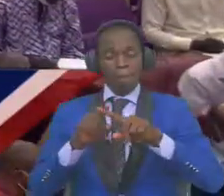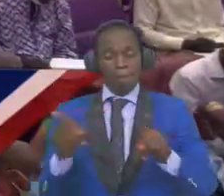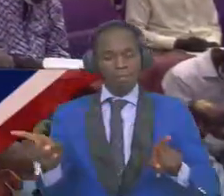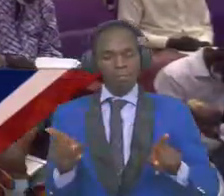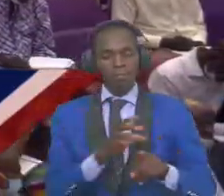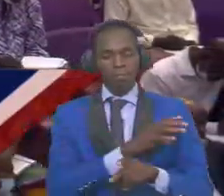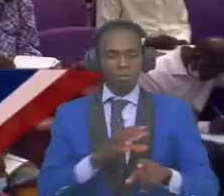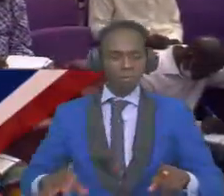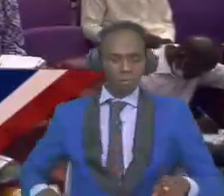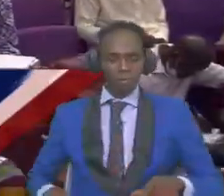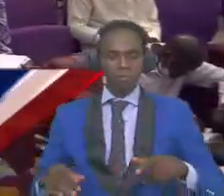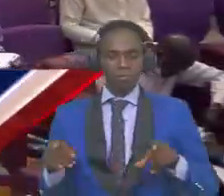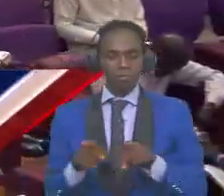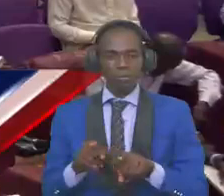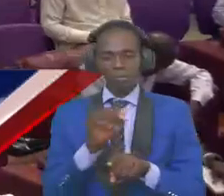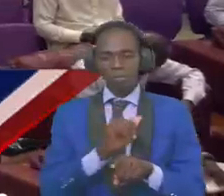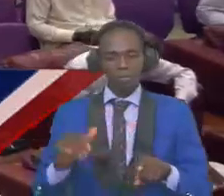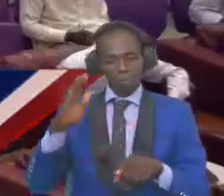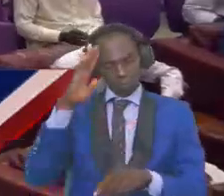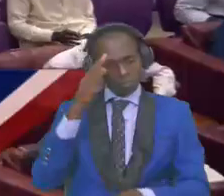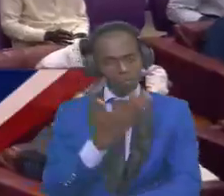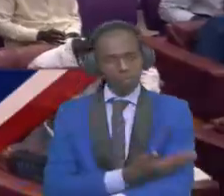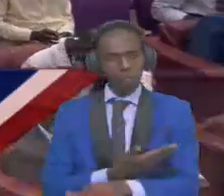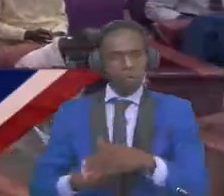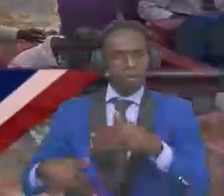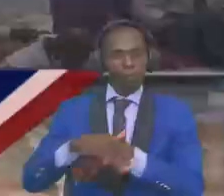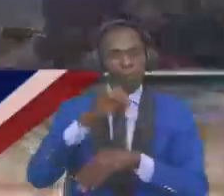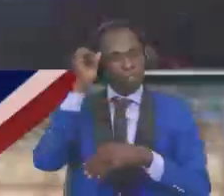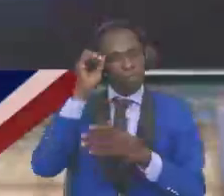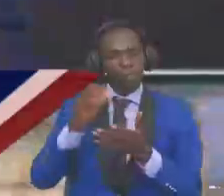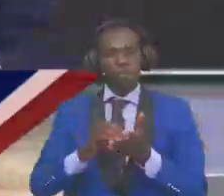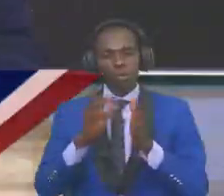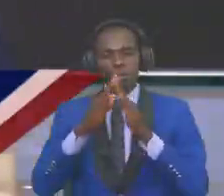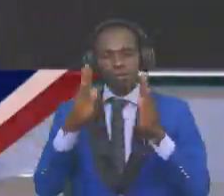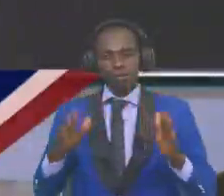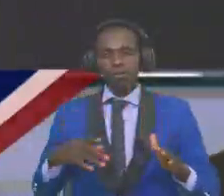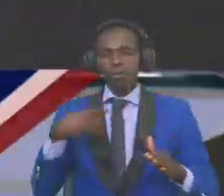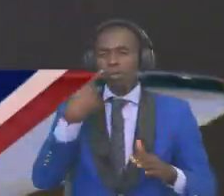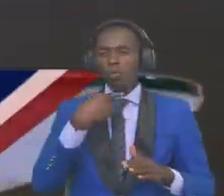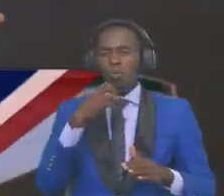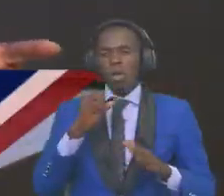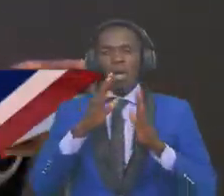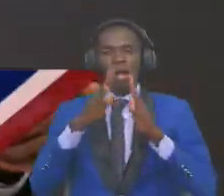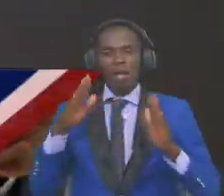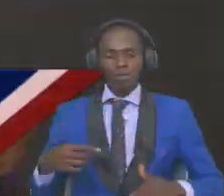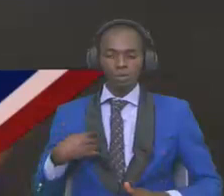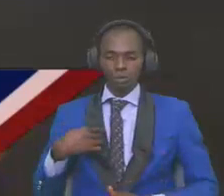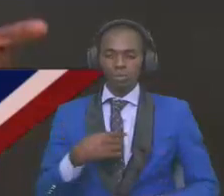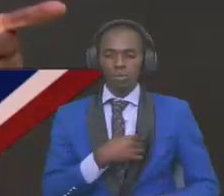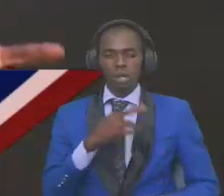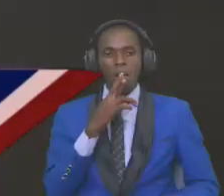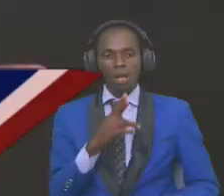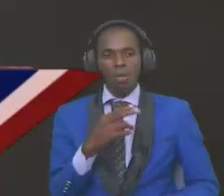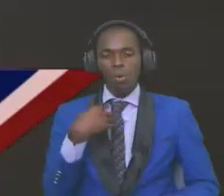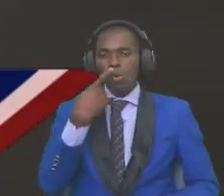Christ as a son over his own house, whose house we are.